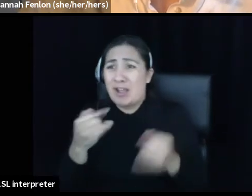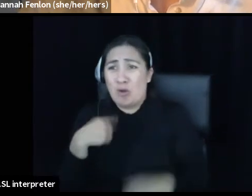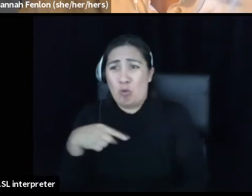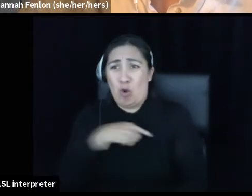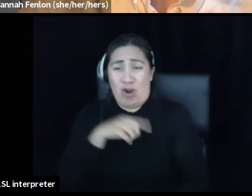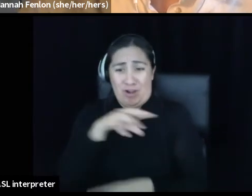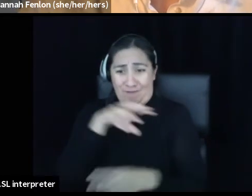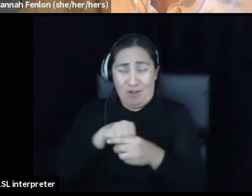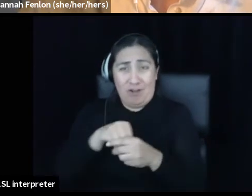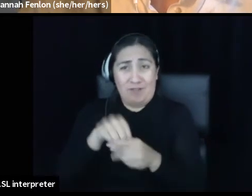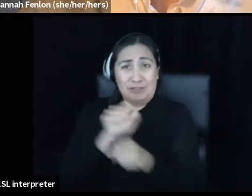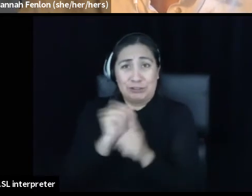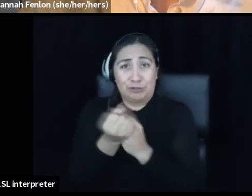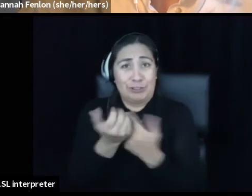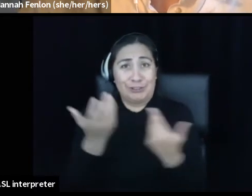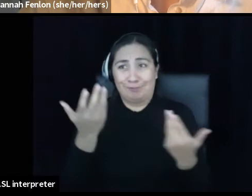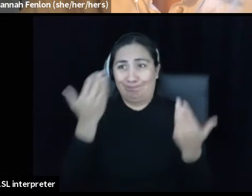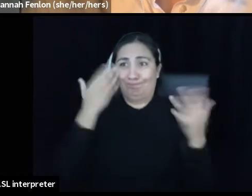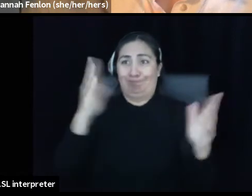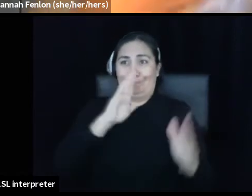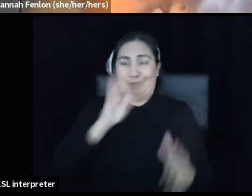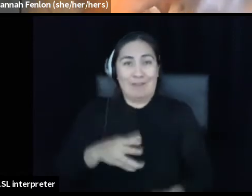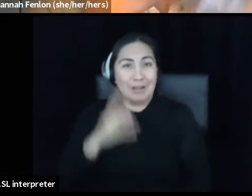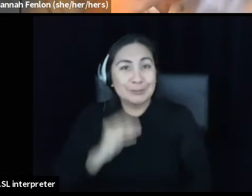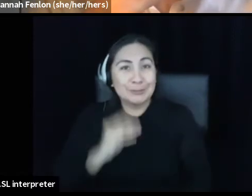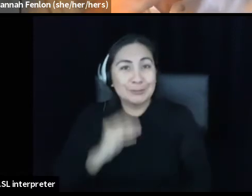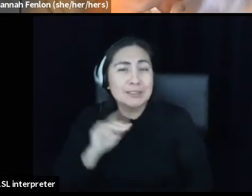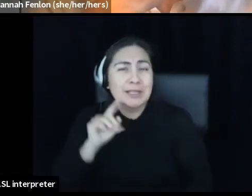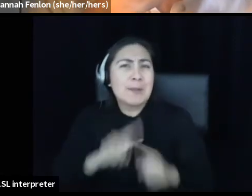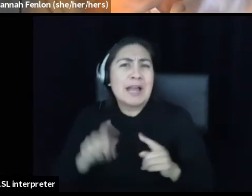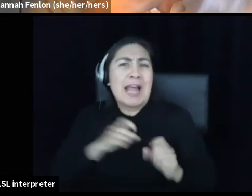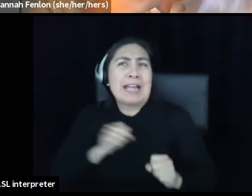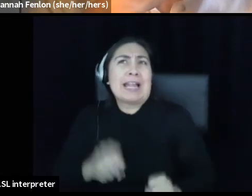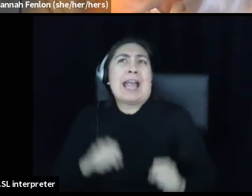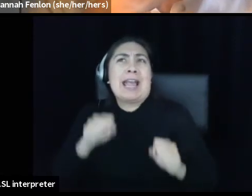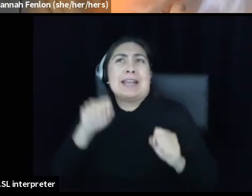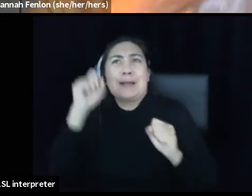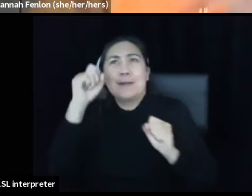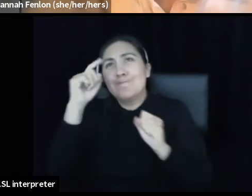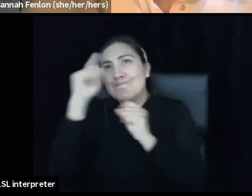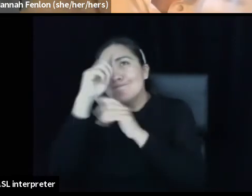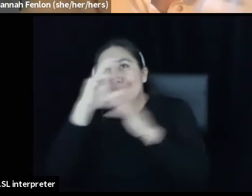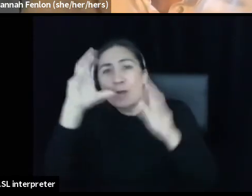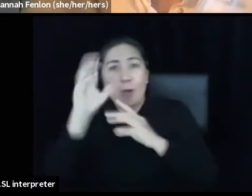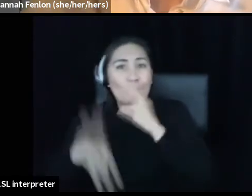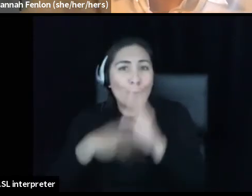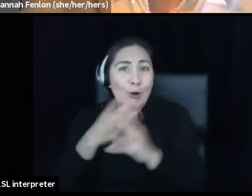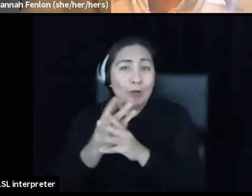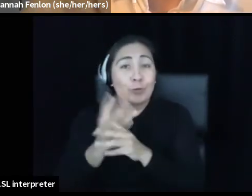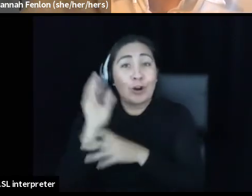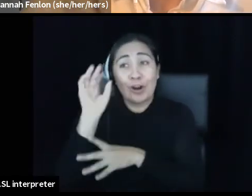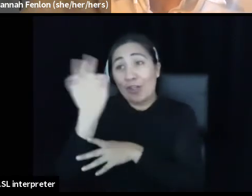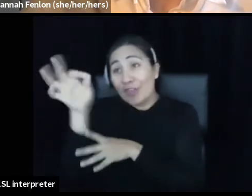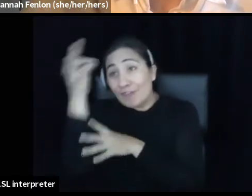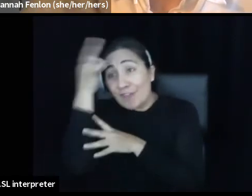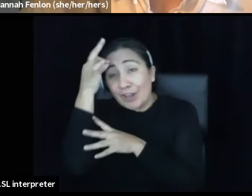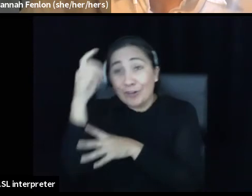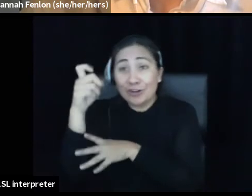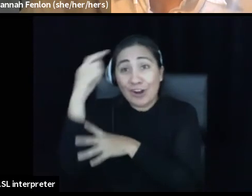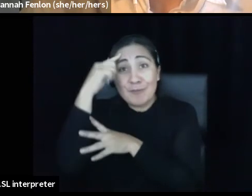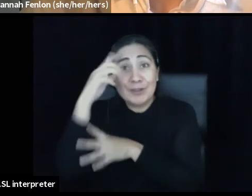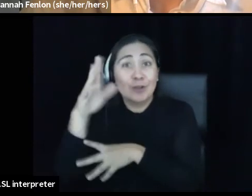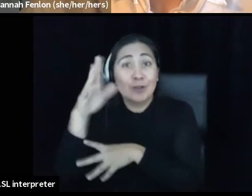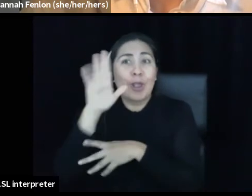and I could even imagine a world where the federal government flexes its muscle to